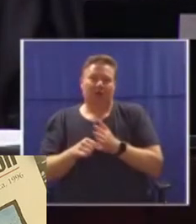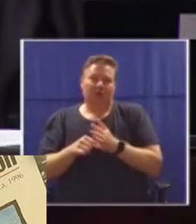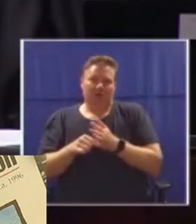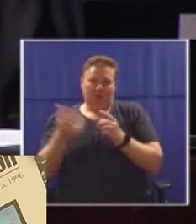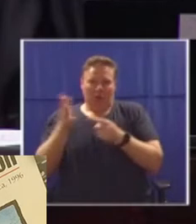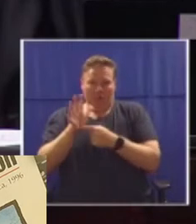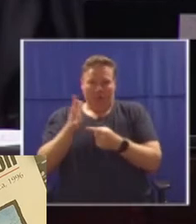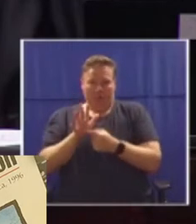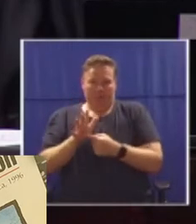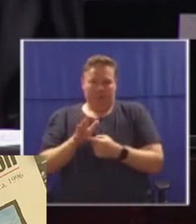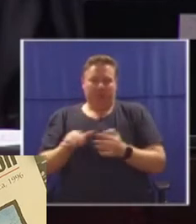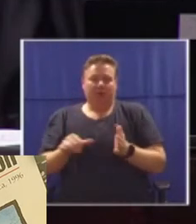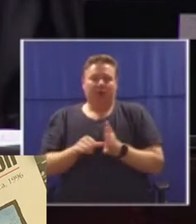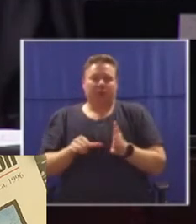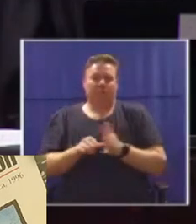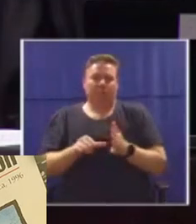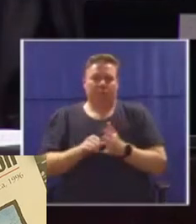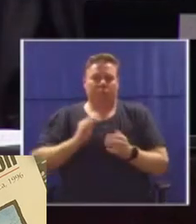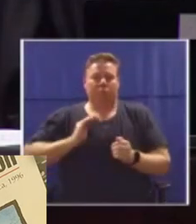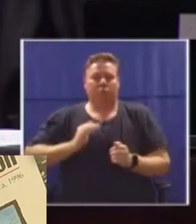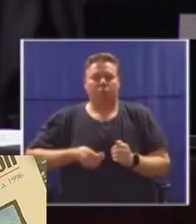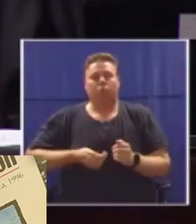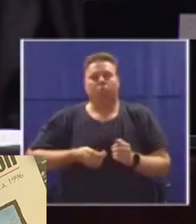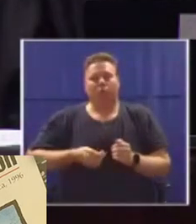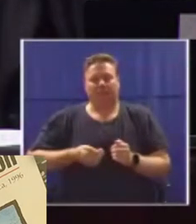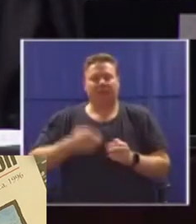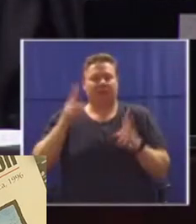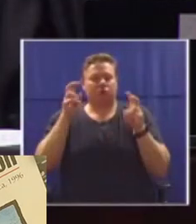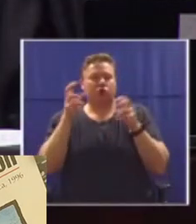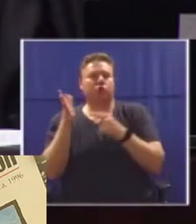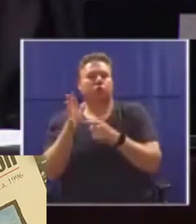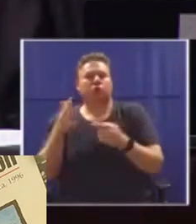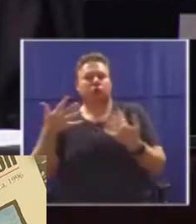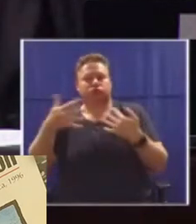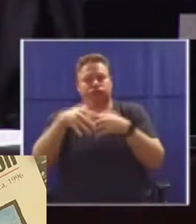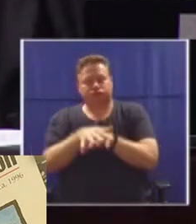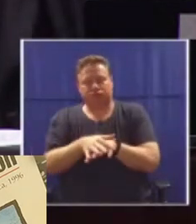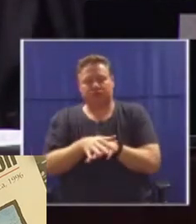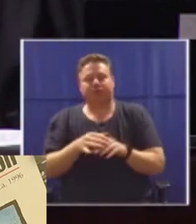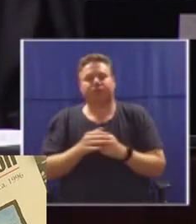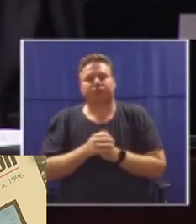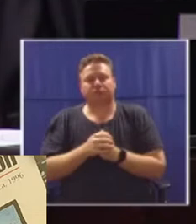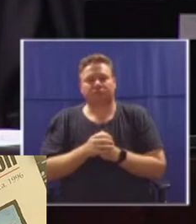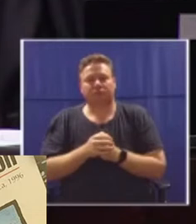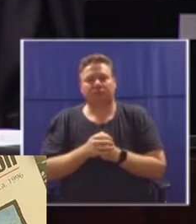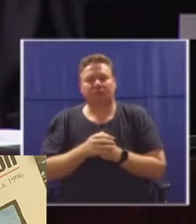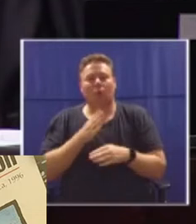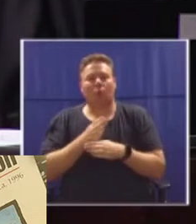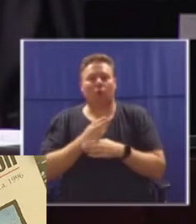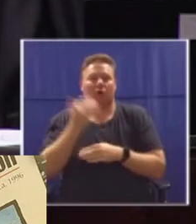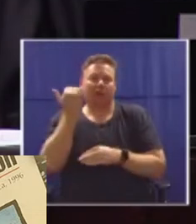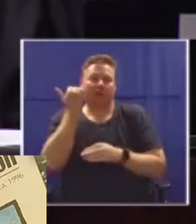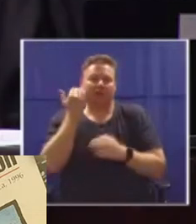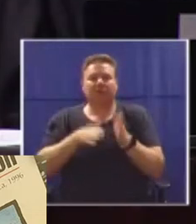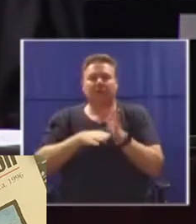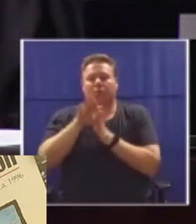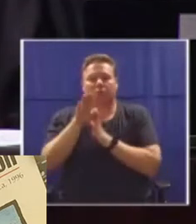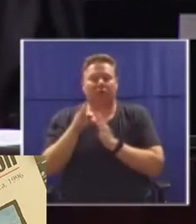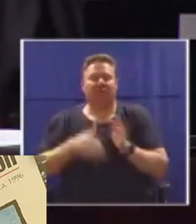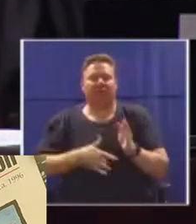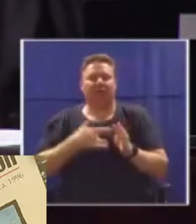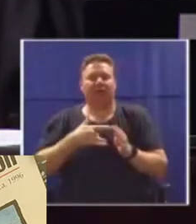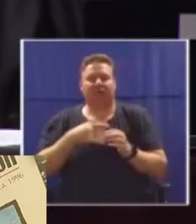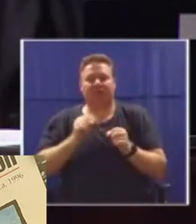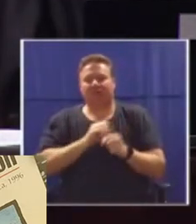the streamlining of women's issues through a strategic approach that integrates the work of government to improve the lives of South Africans. In the spirit